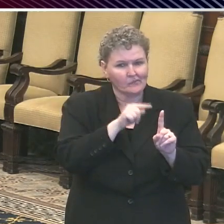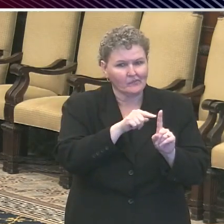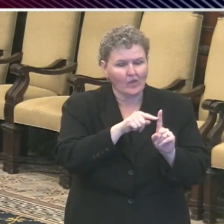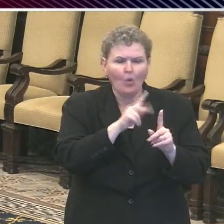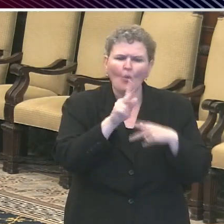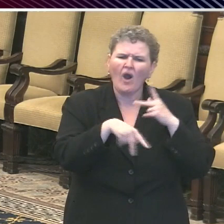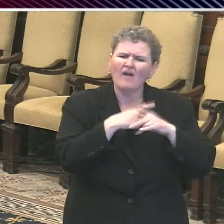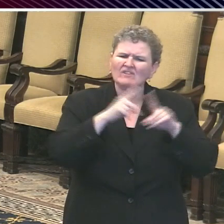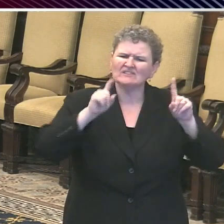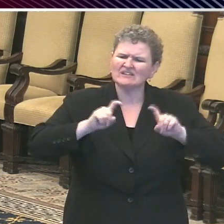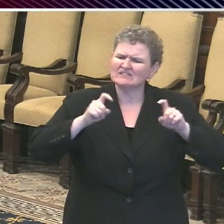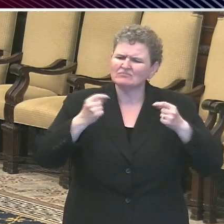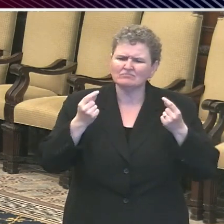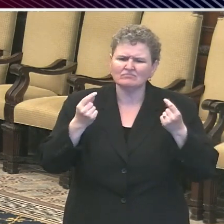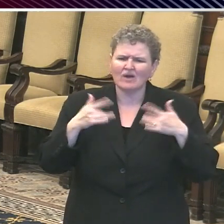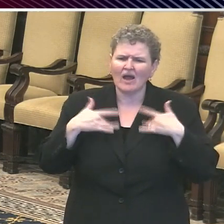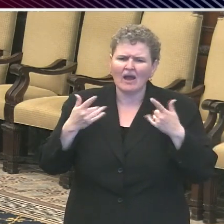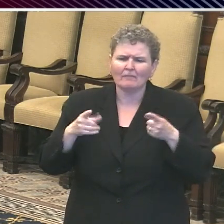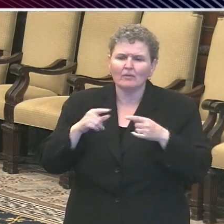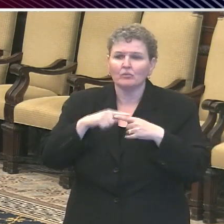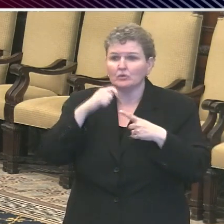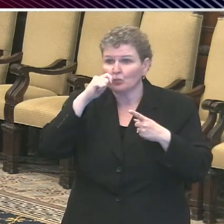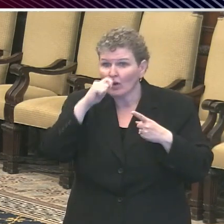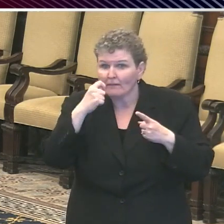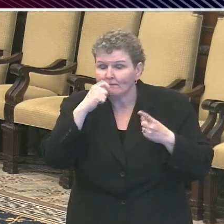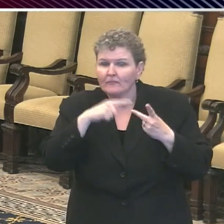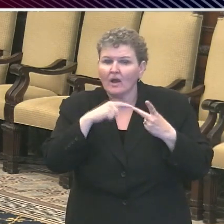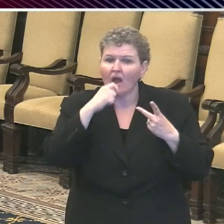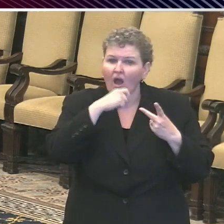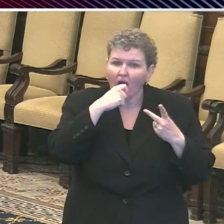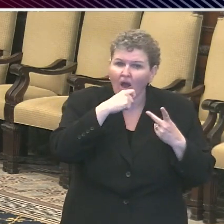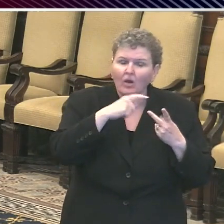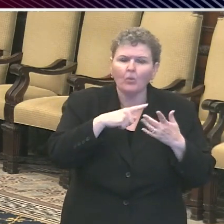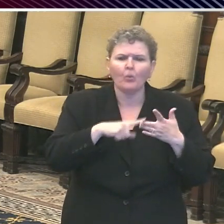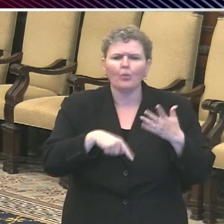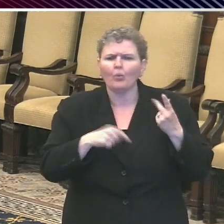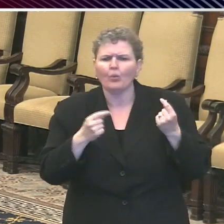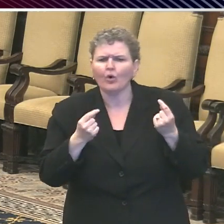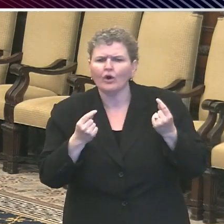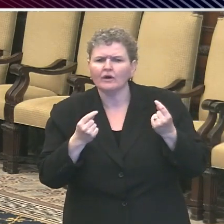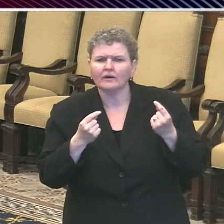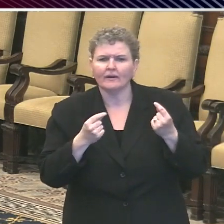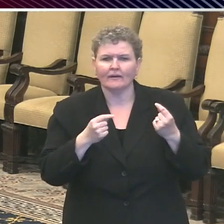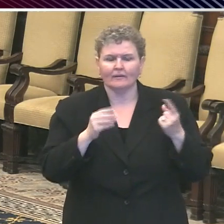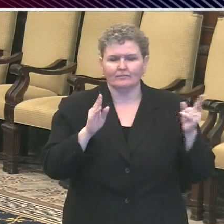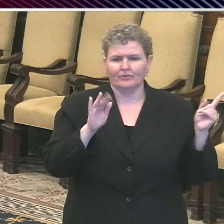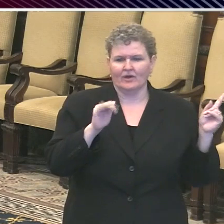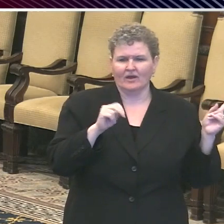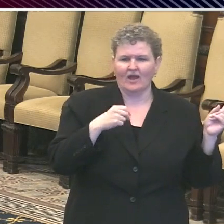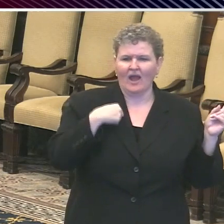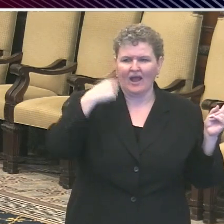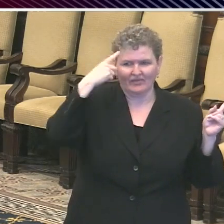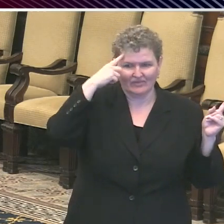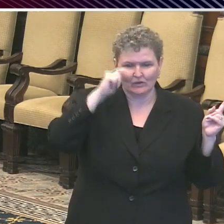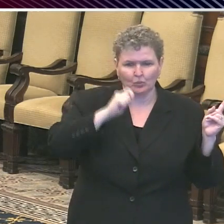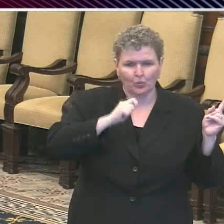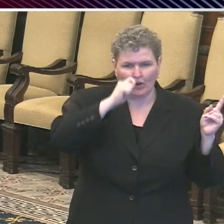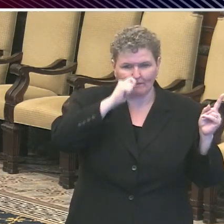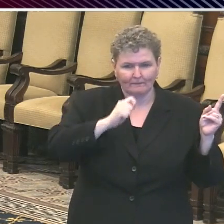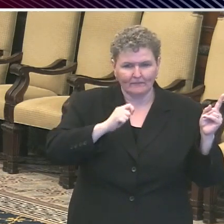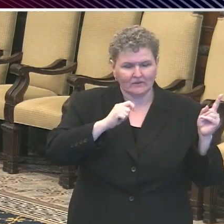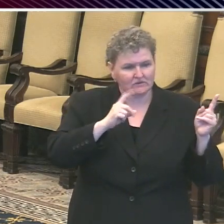being done. Is it nasal swab or is it saliva swab? My understanding is it's nasal swab. Dr. Farley, is that your understanding as